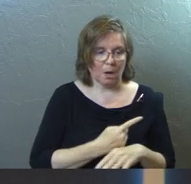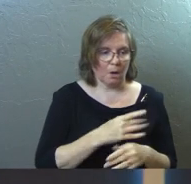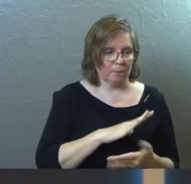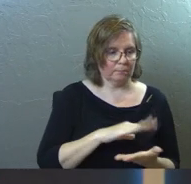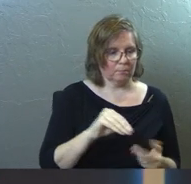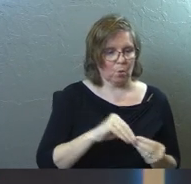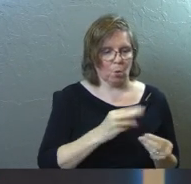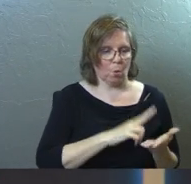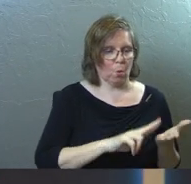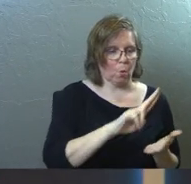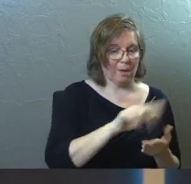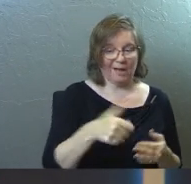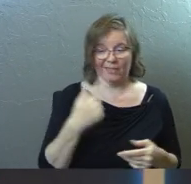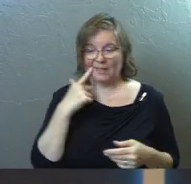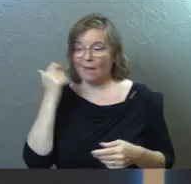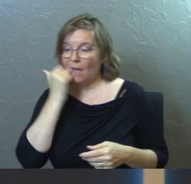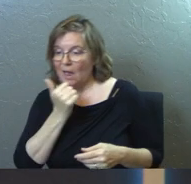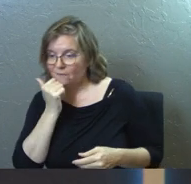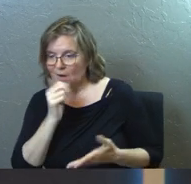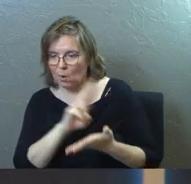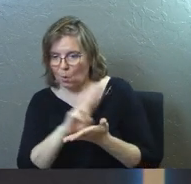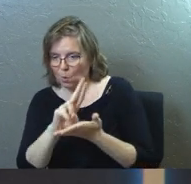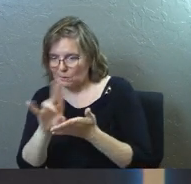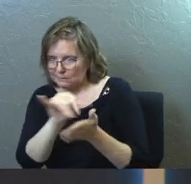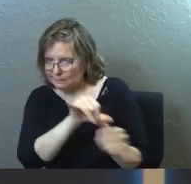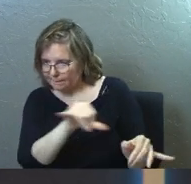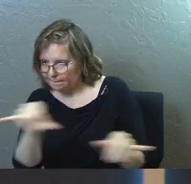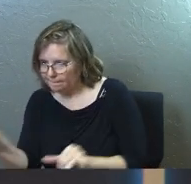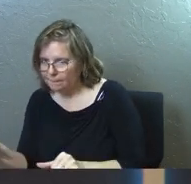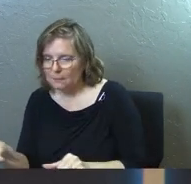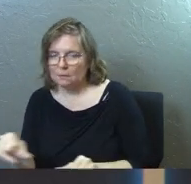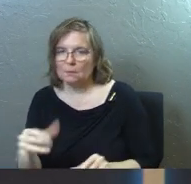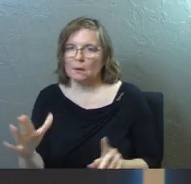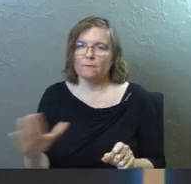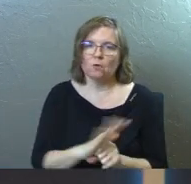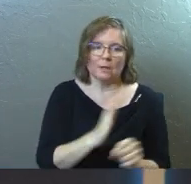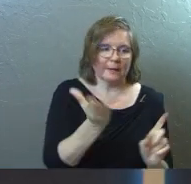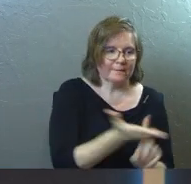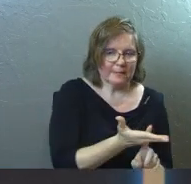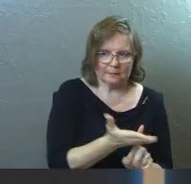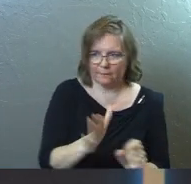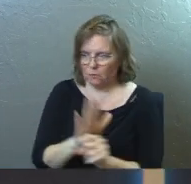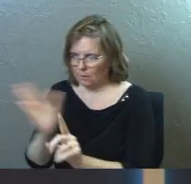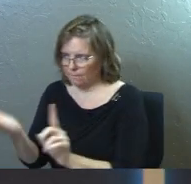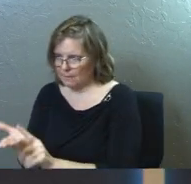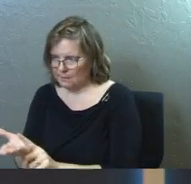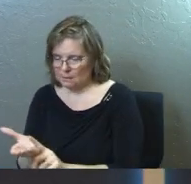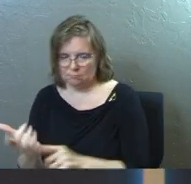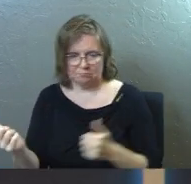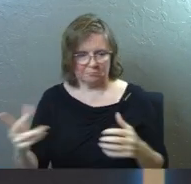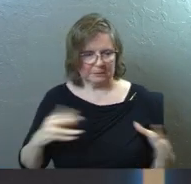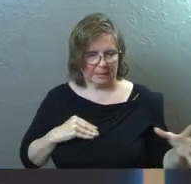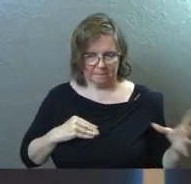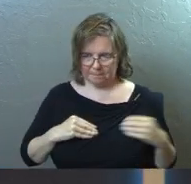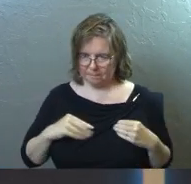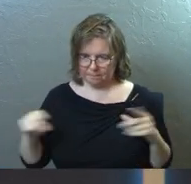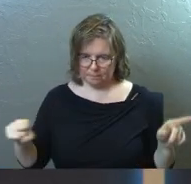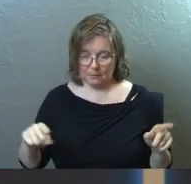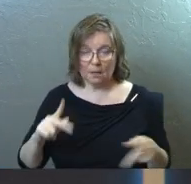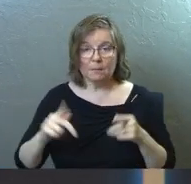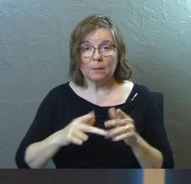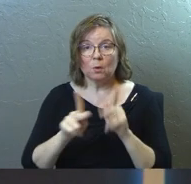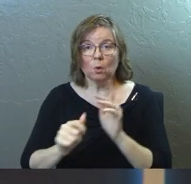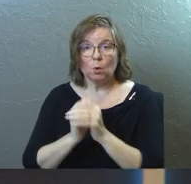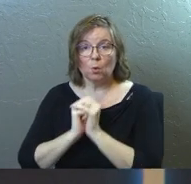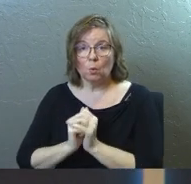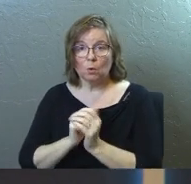than another day, while others think every day is alike. You should each be fully convinced that whichever day you choose is acceptable. Those who worship the Lord